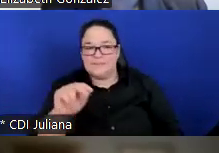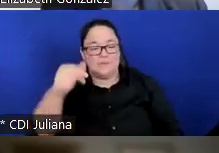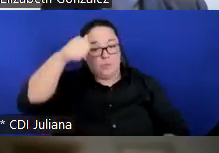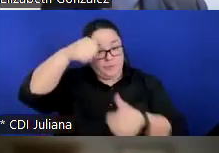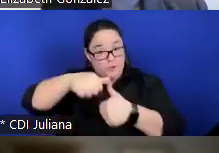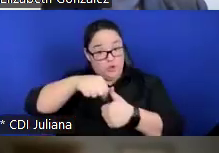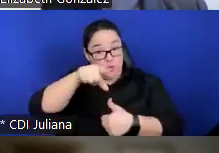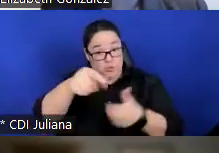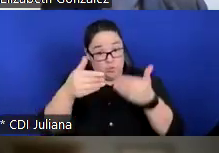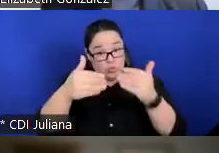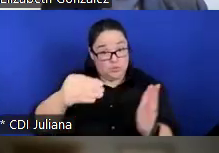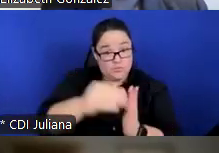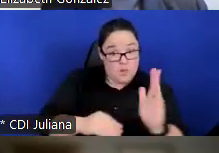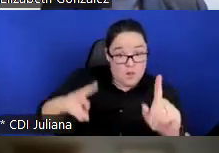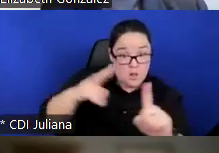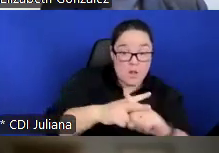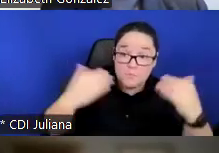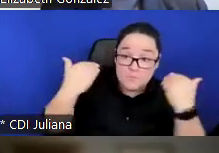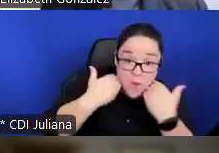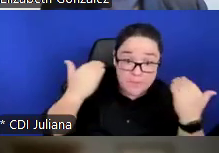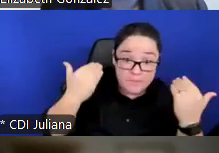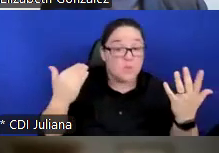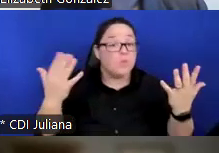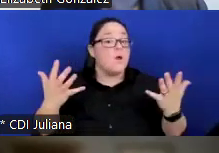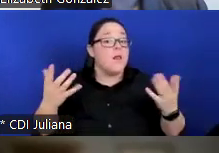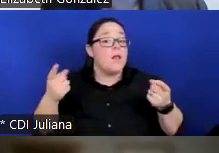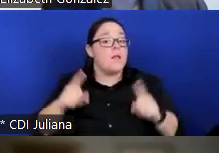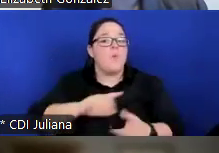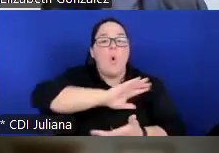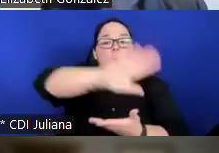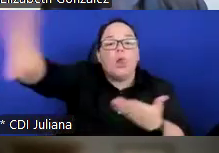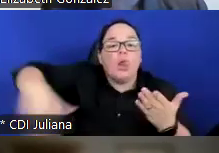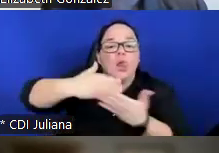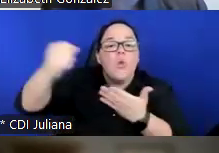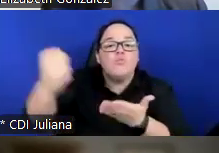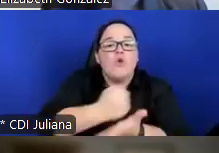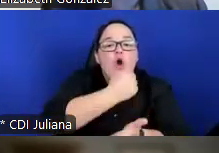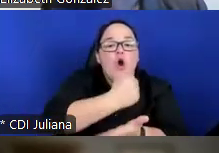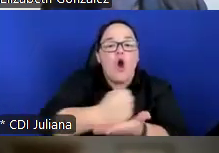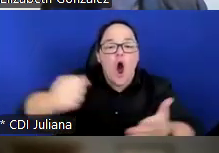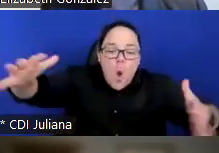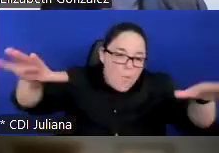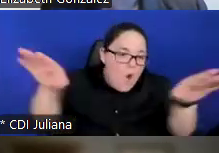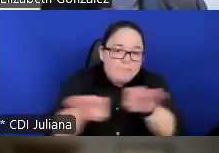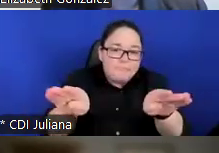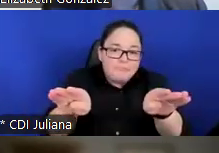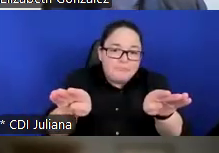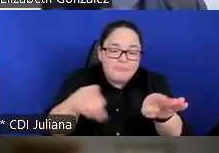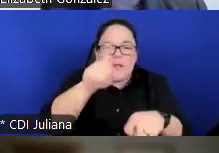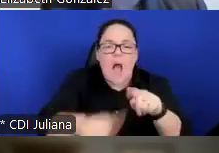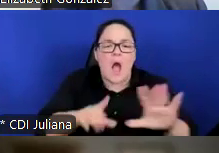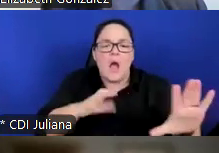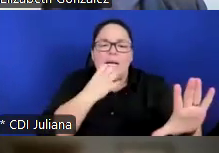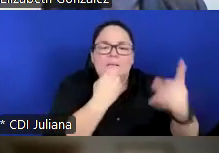credit cards are going to be closed. You don't get to pick which card you want